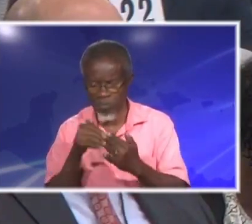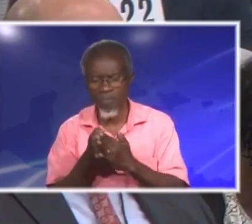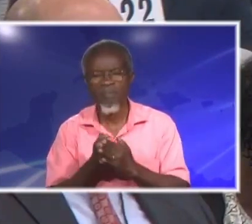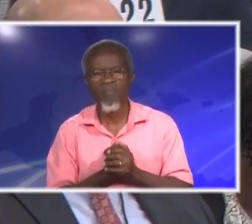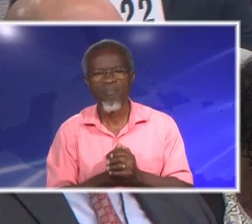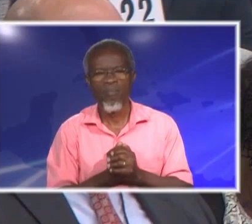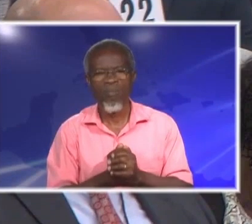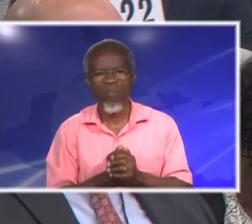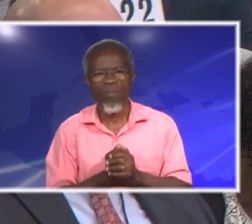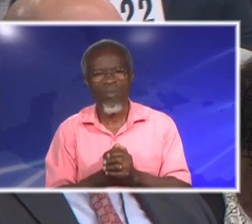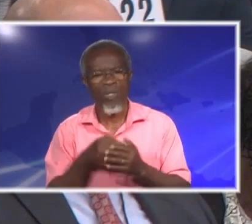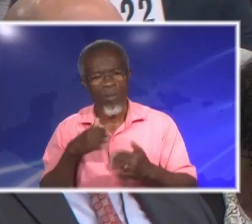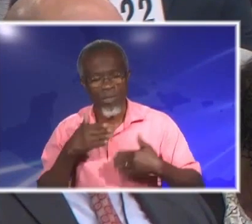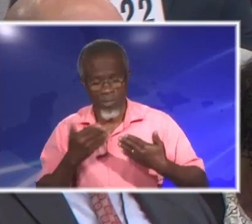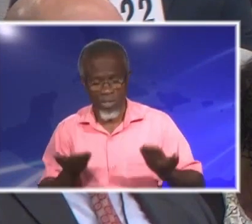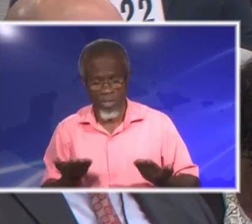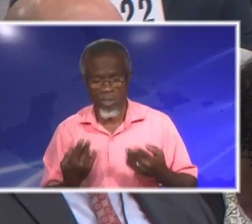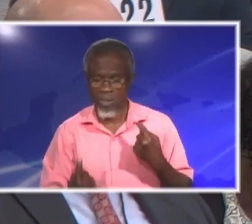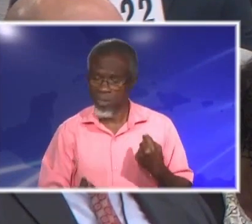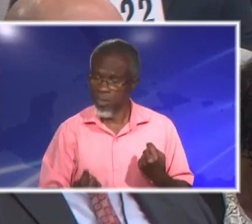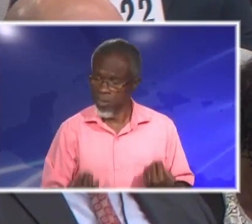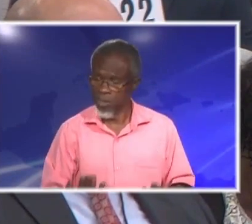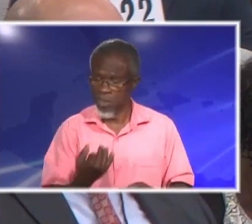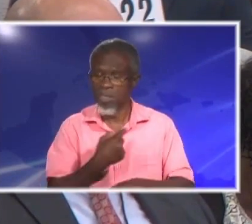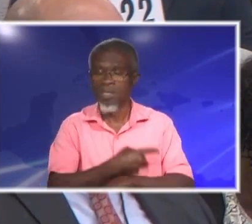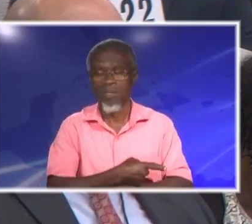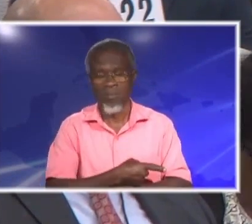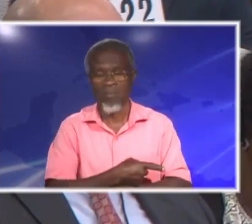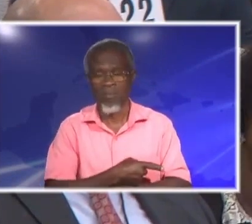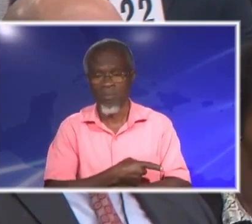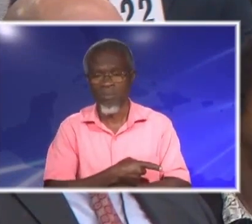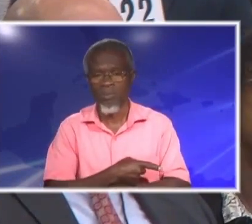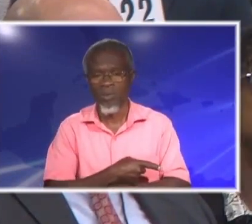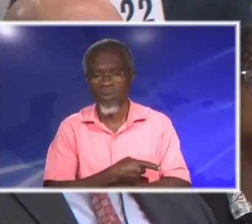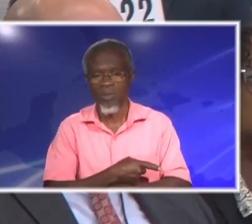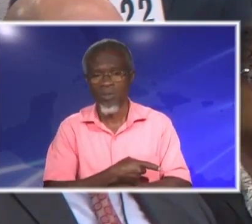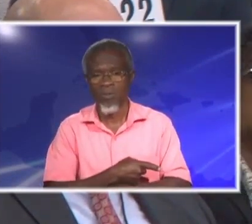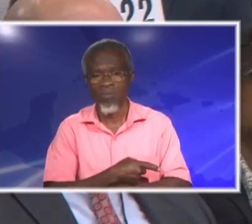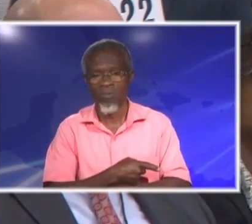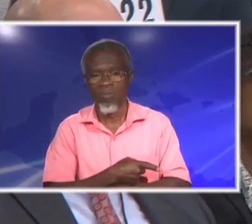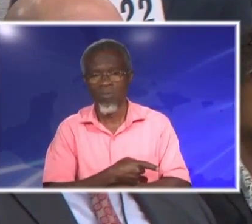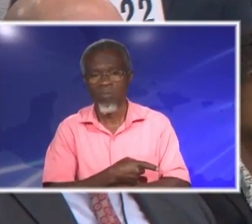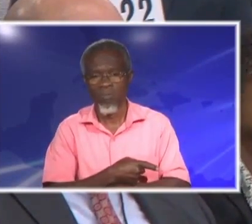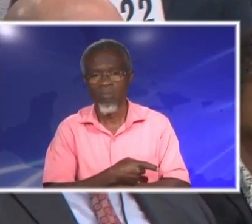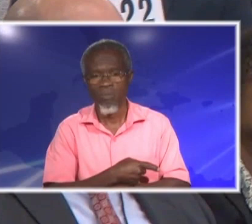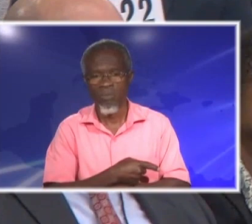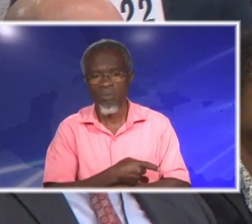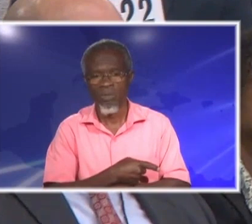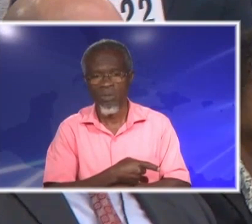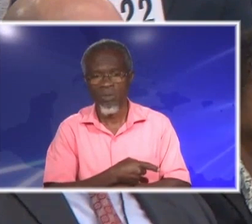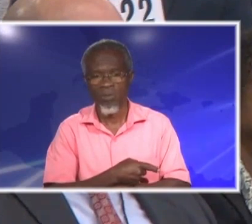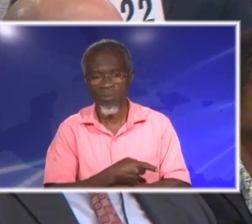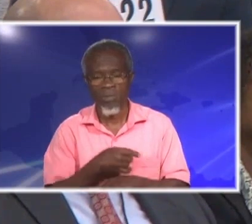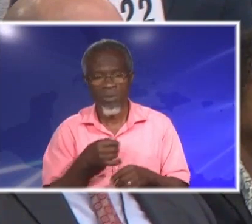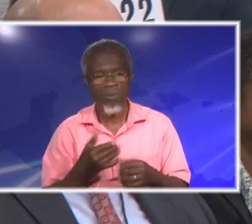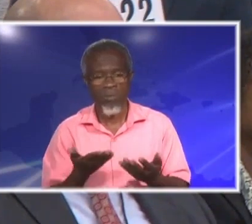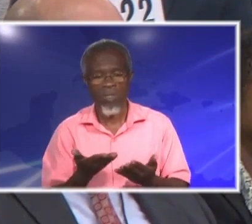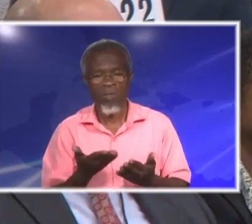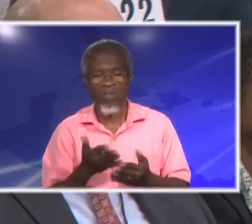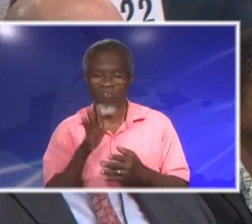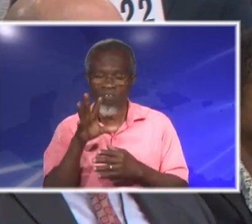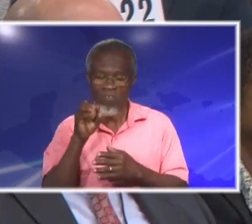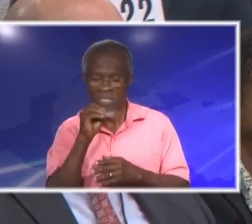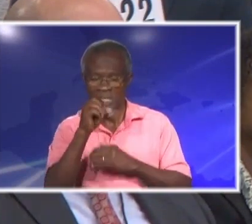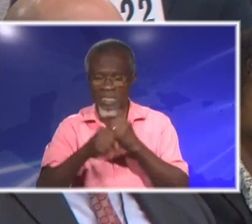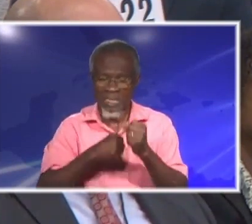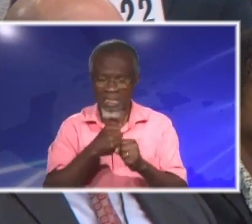be at this symposium, having spent over 50 years on the street actually dealing and seeing what is